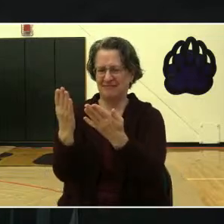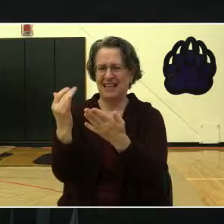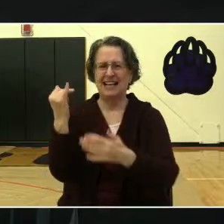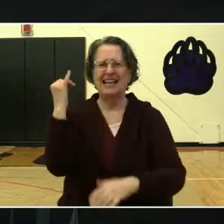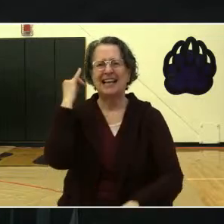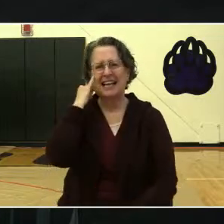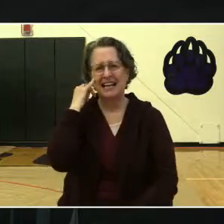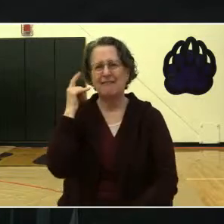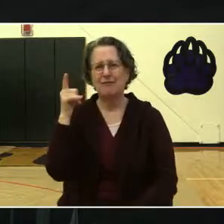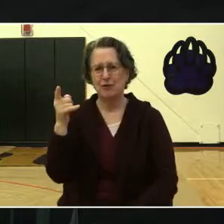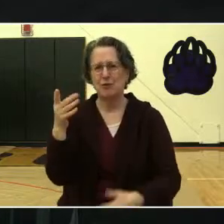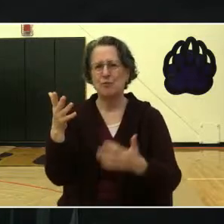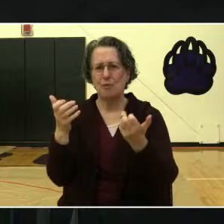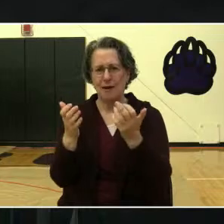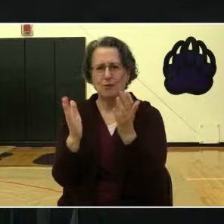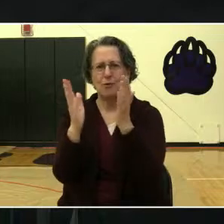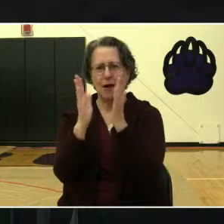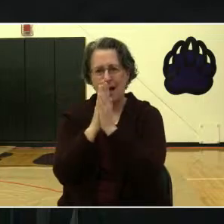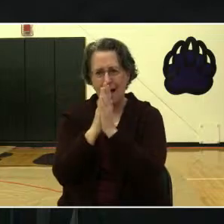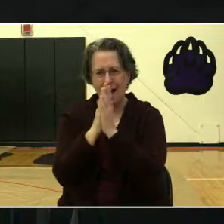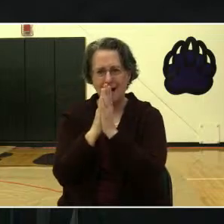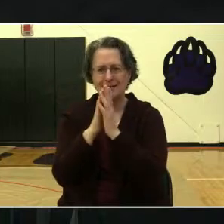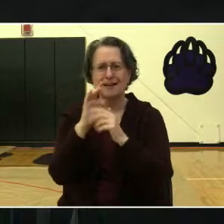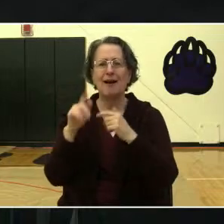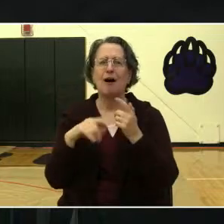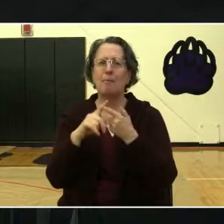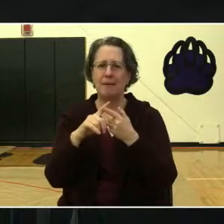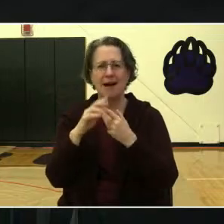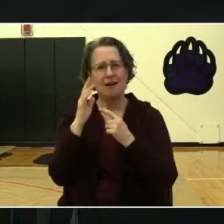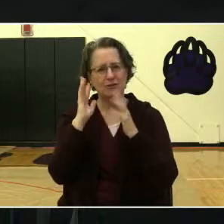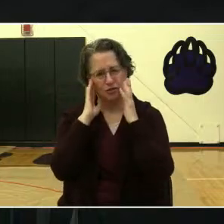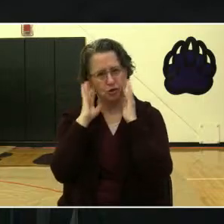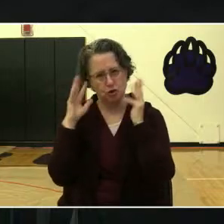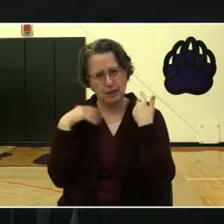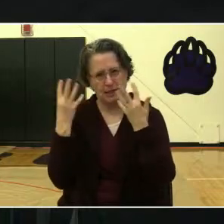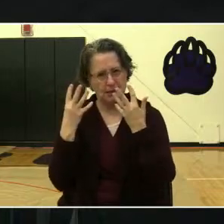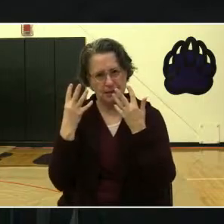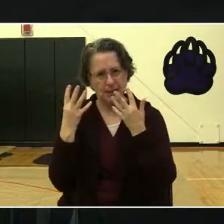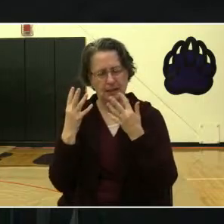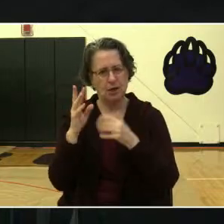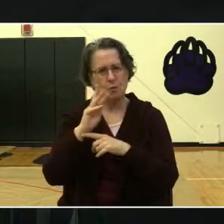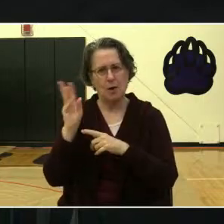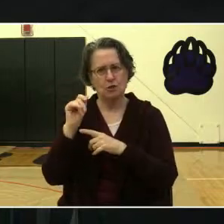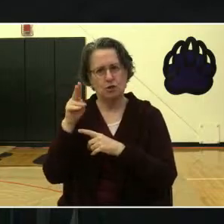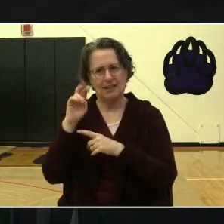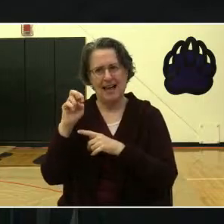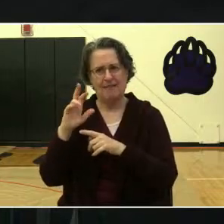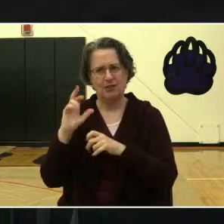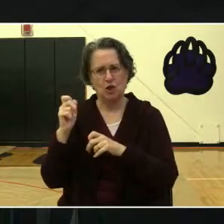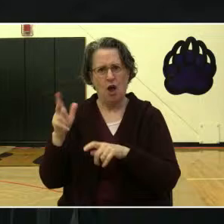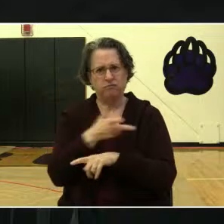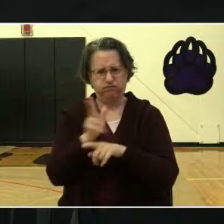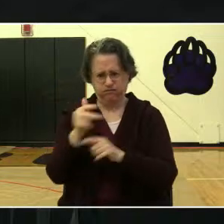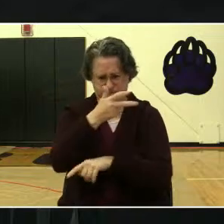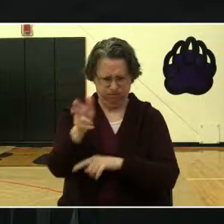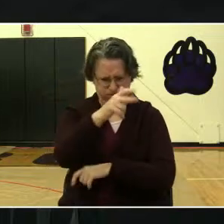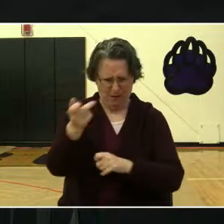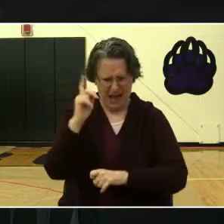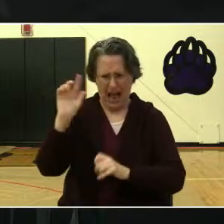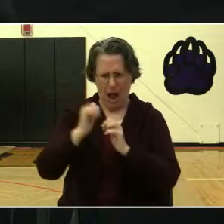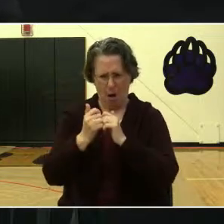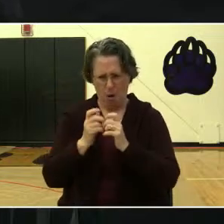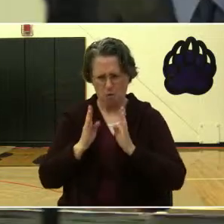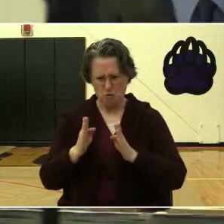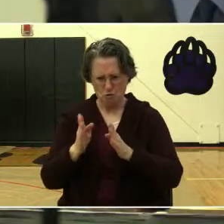whether the maze on Western Avenue um was a good idea that maybe it should be taken up at a select board